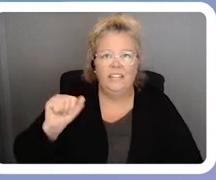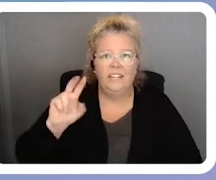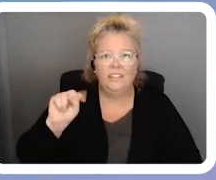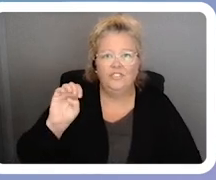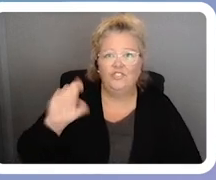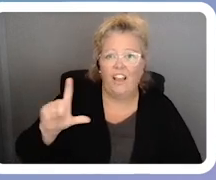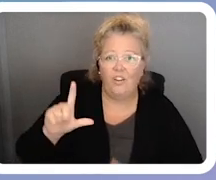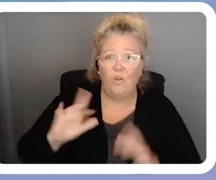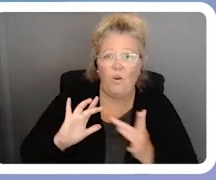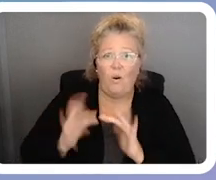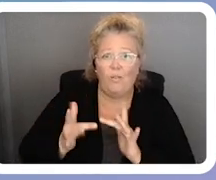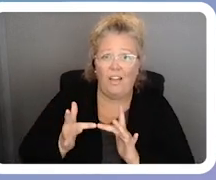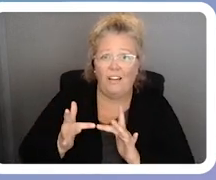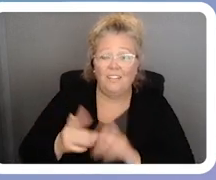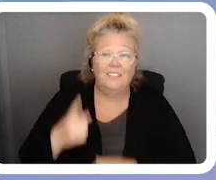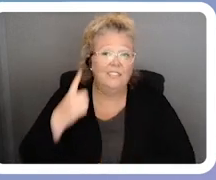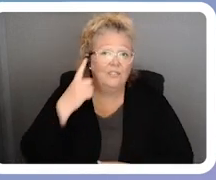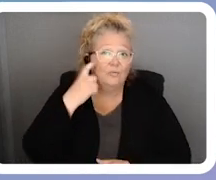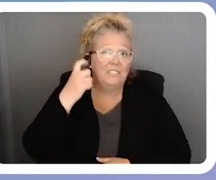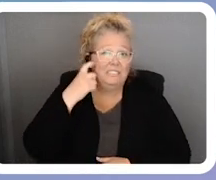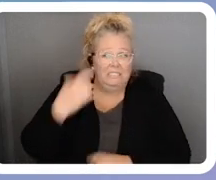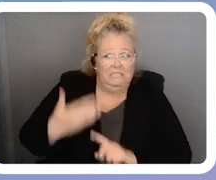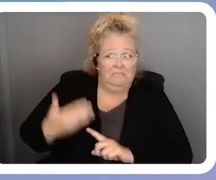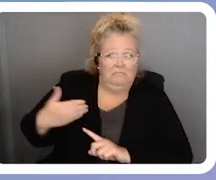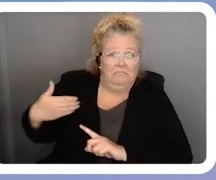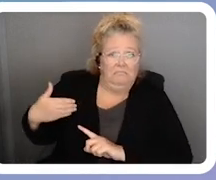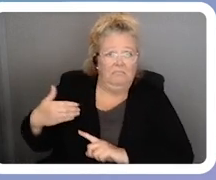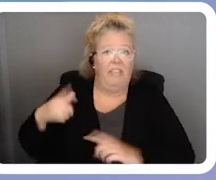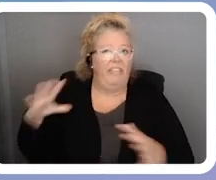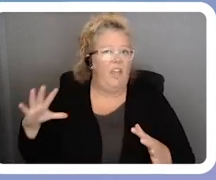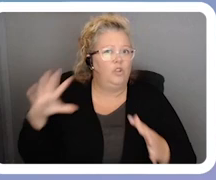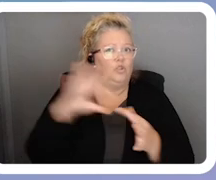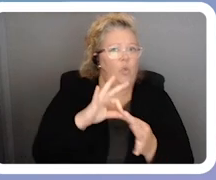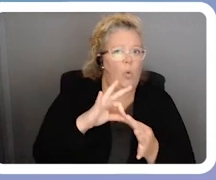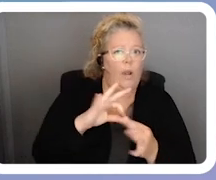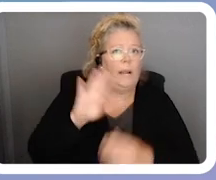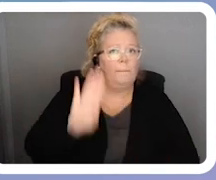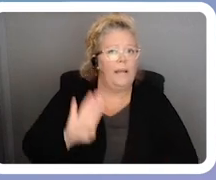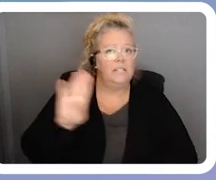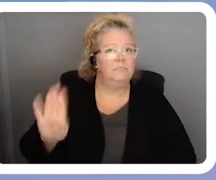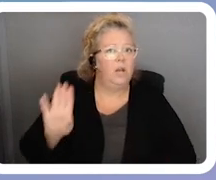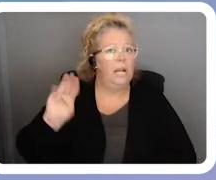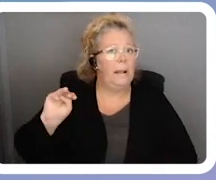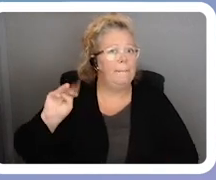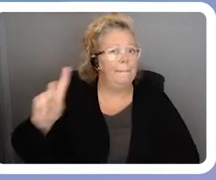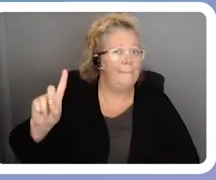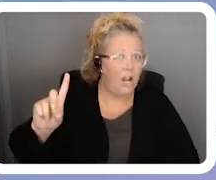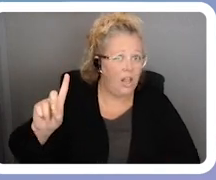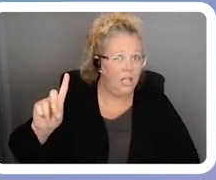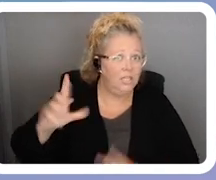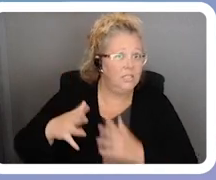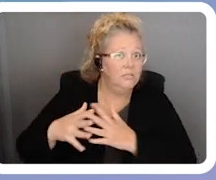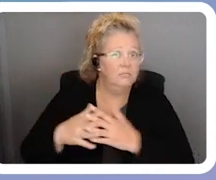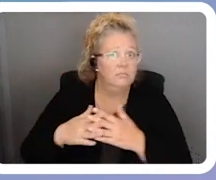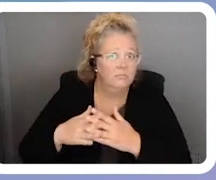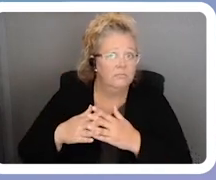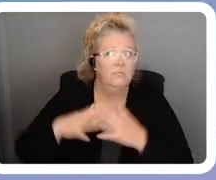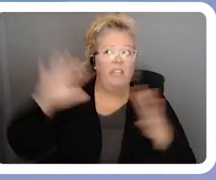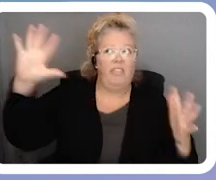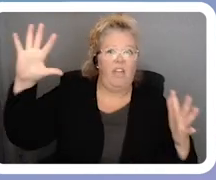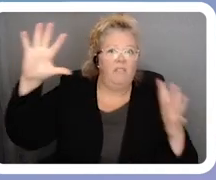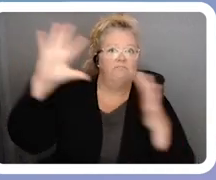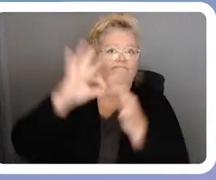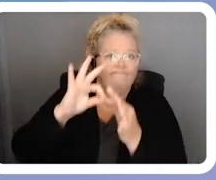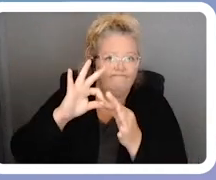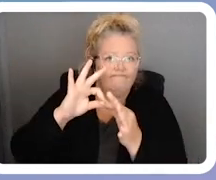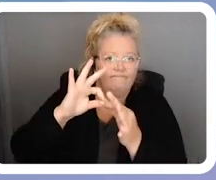recent months, they have successfully forged links with Best Buddies in Maryland and have built a growing friendship